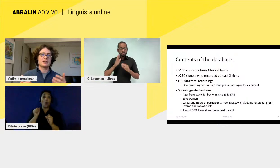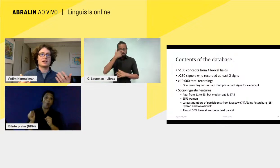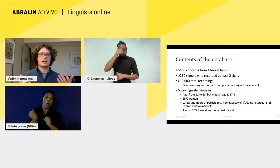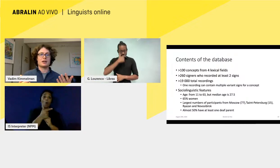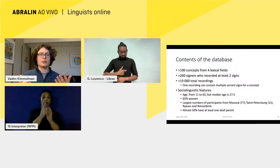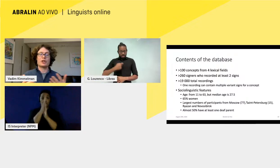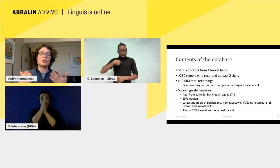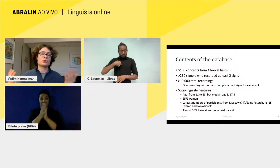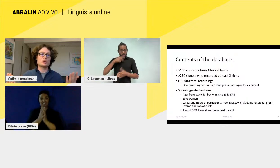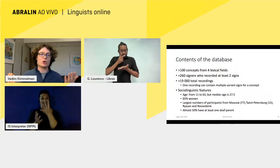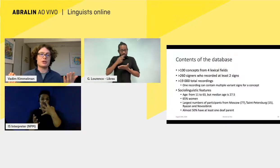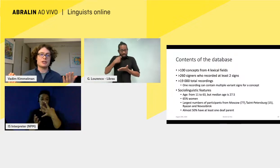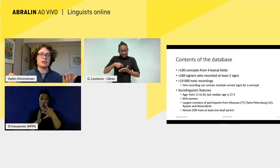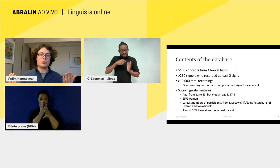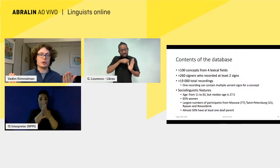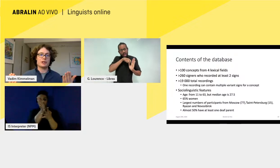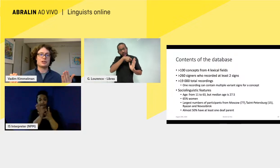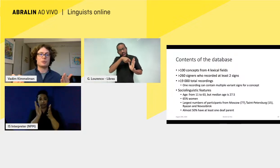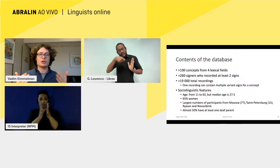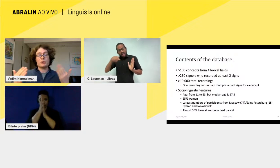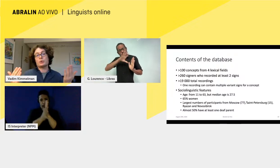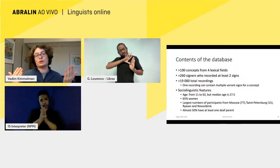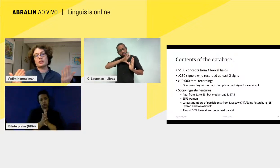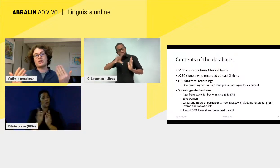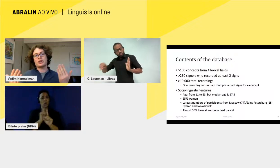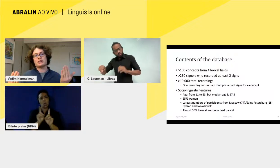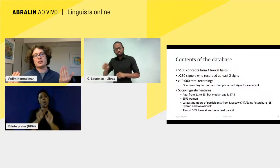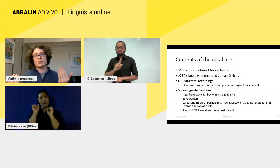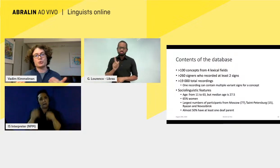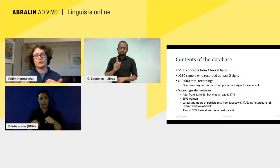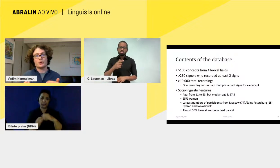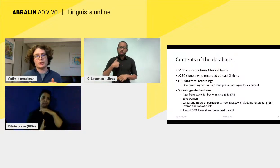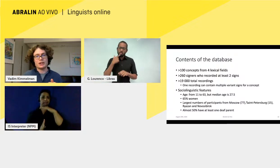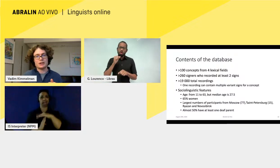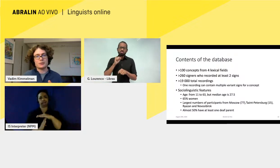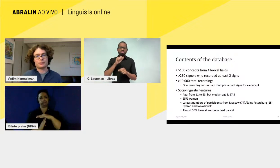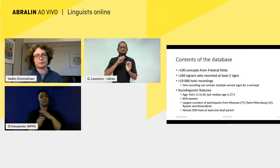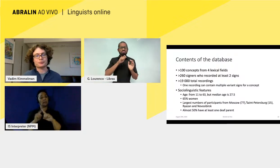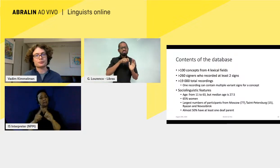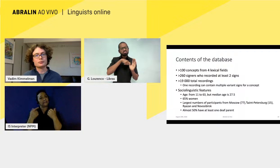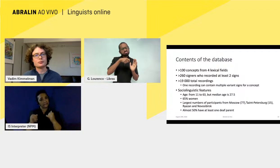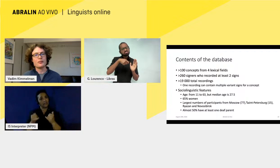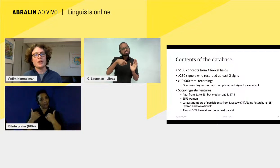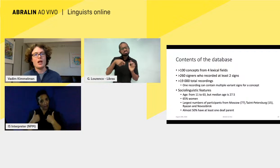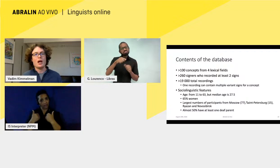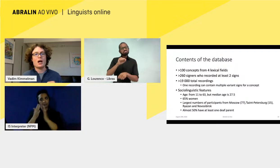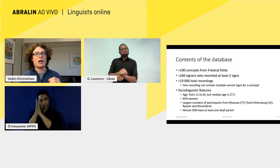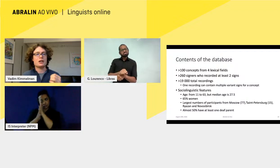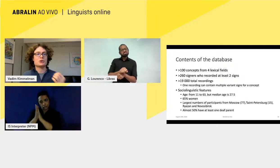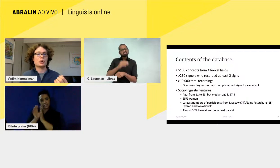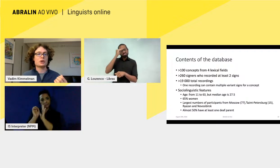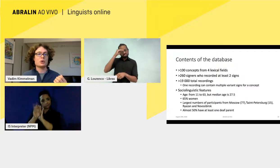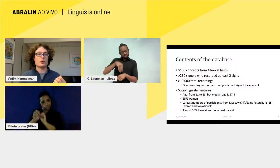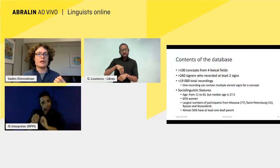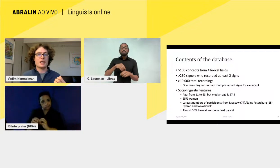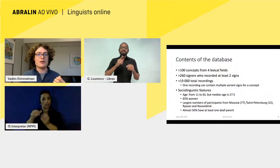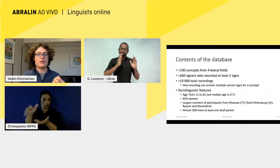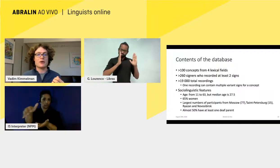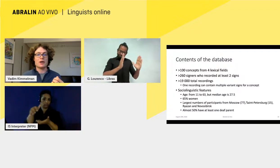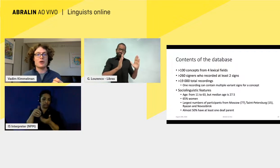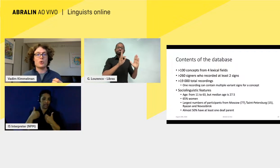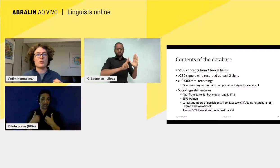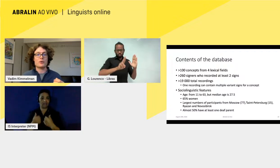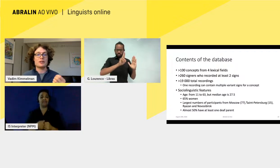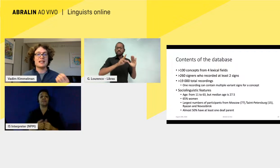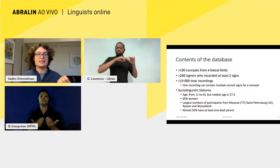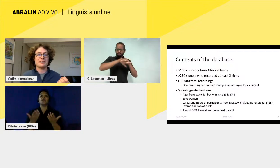signs. They could stop at any point, but we would still get some useful data. In total, we